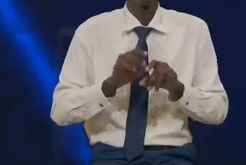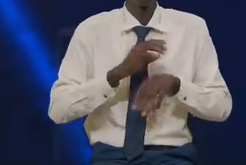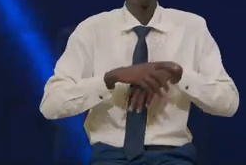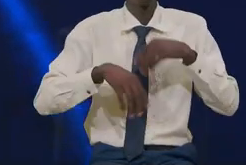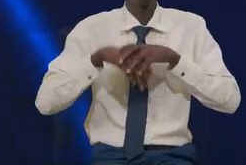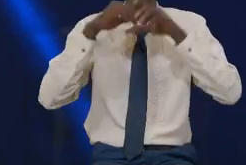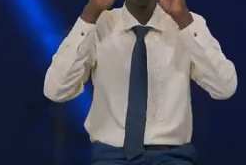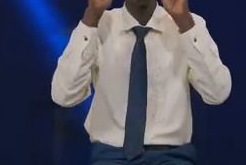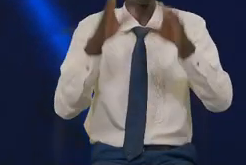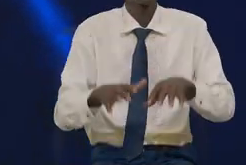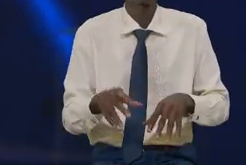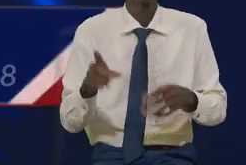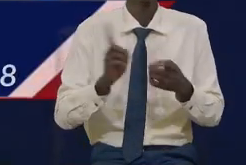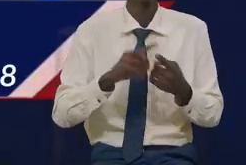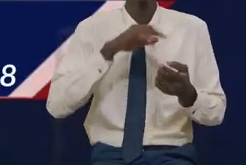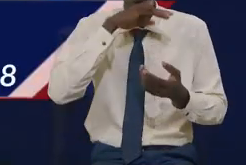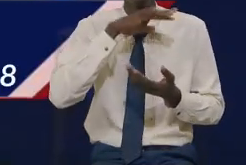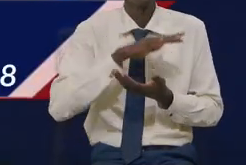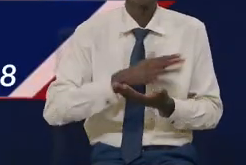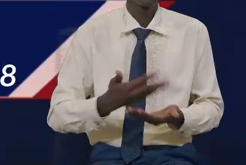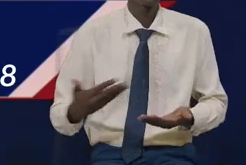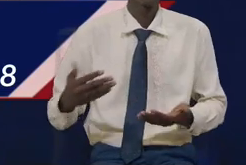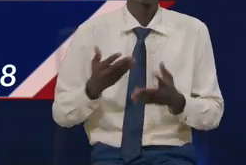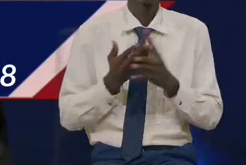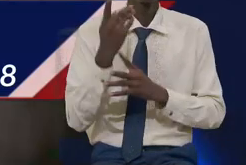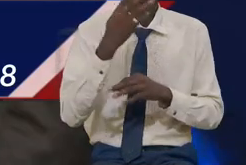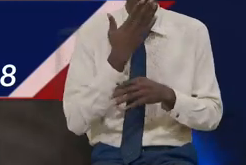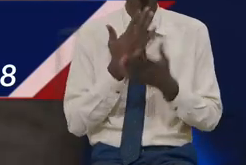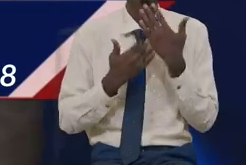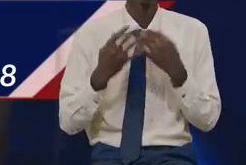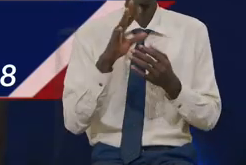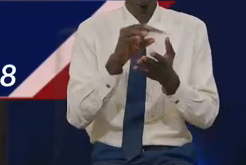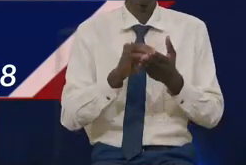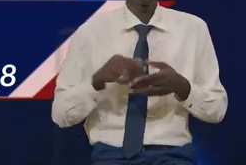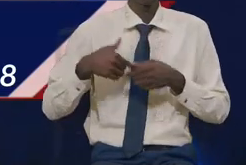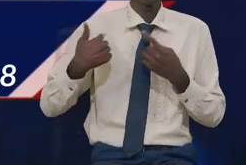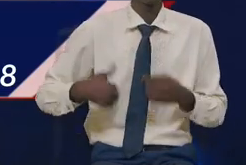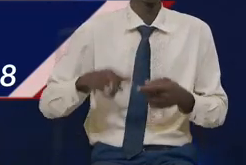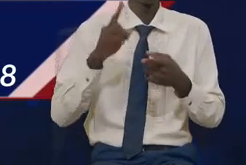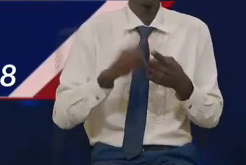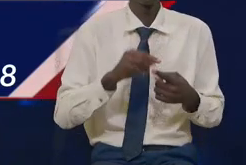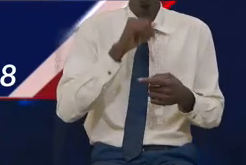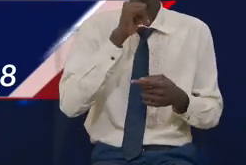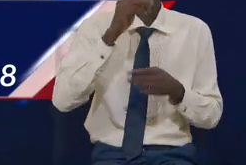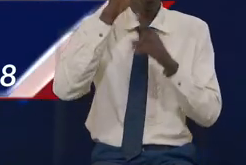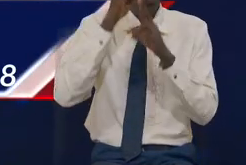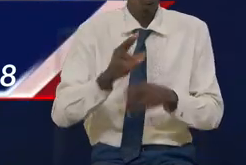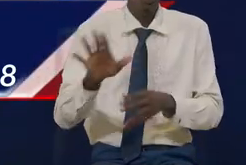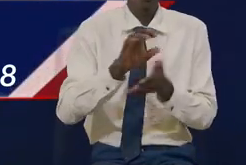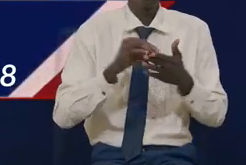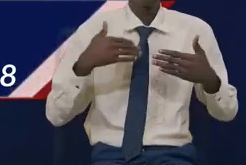to uncleanness through the lust of their own hearts, to dishonor their own